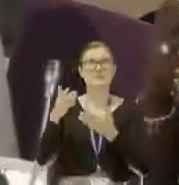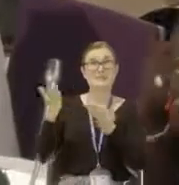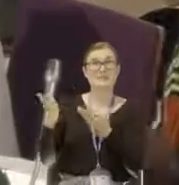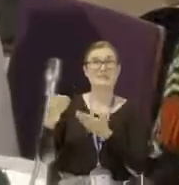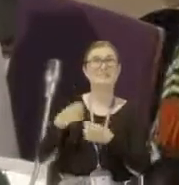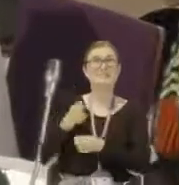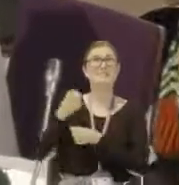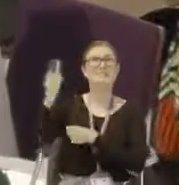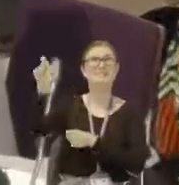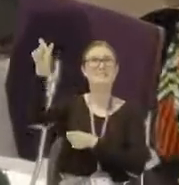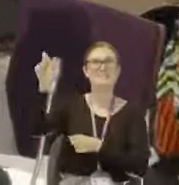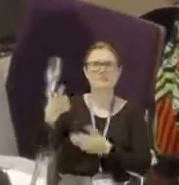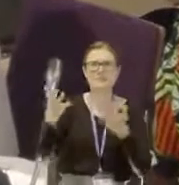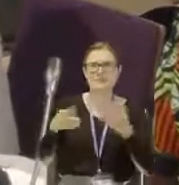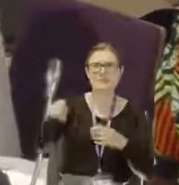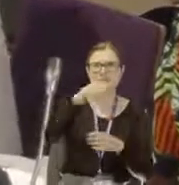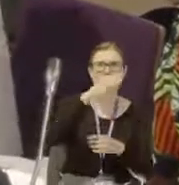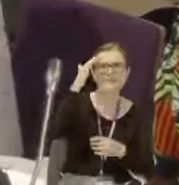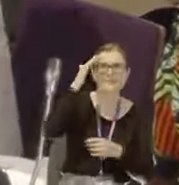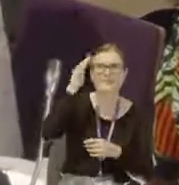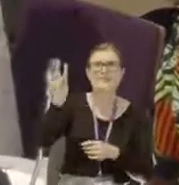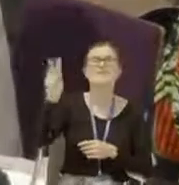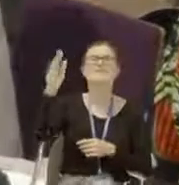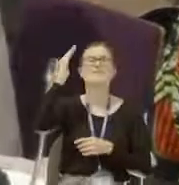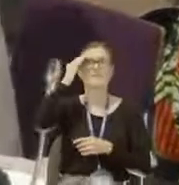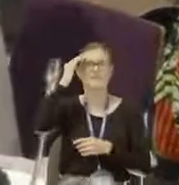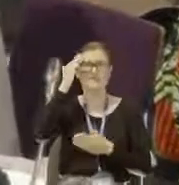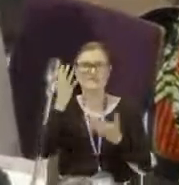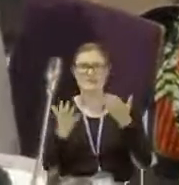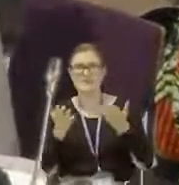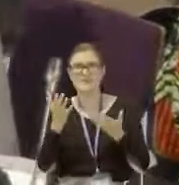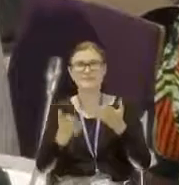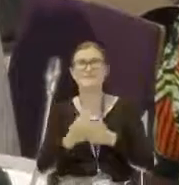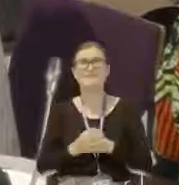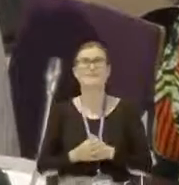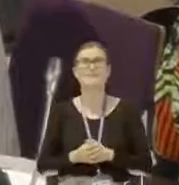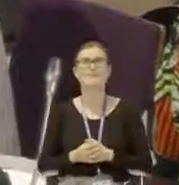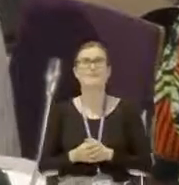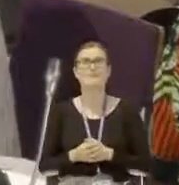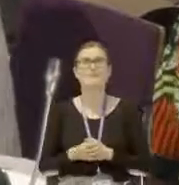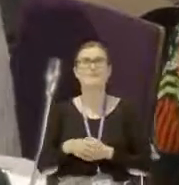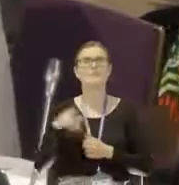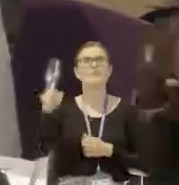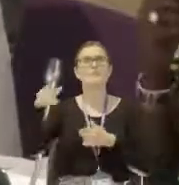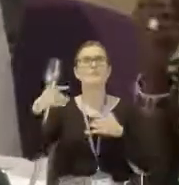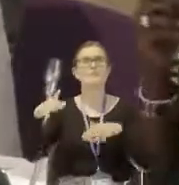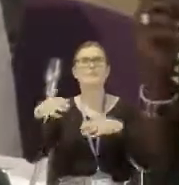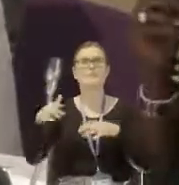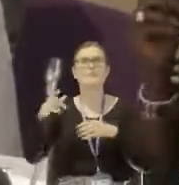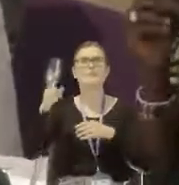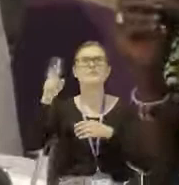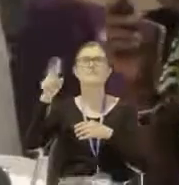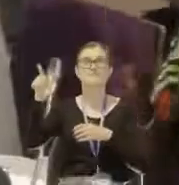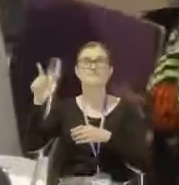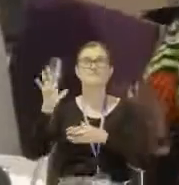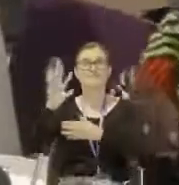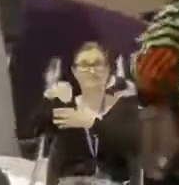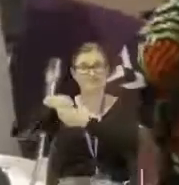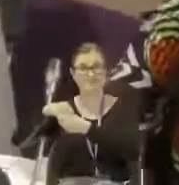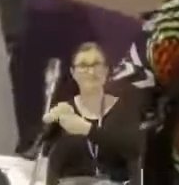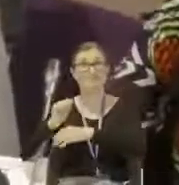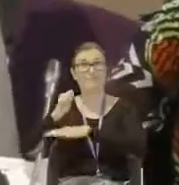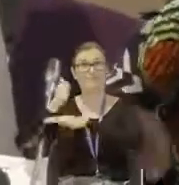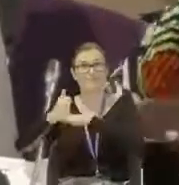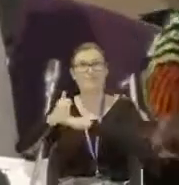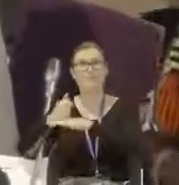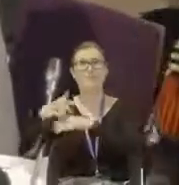municipal gathering of Africa, with thousands of delegates, and demonstrated